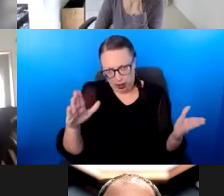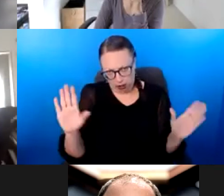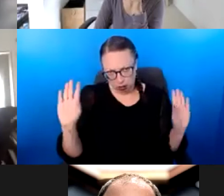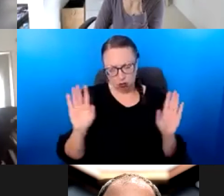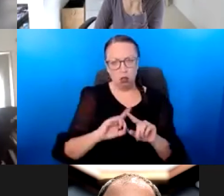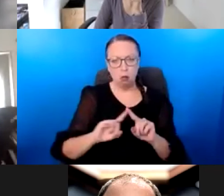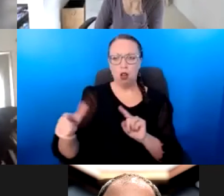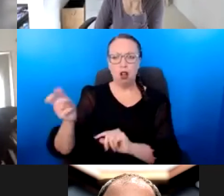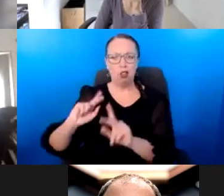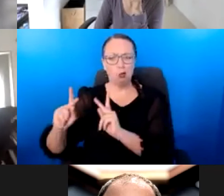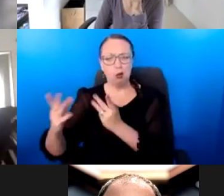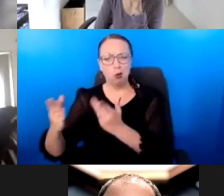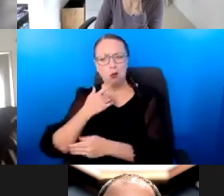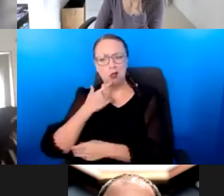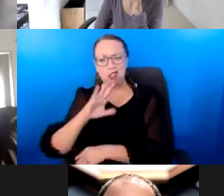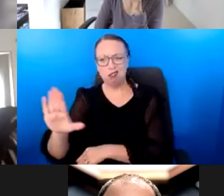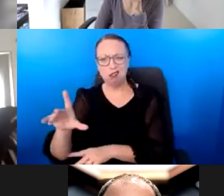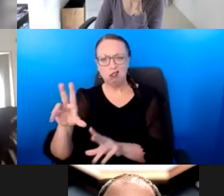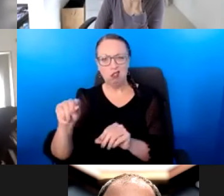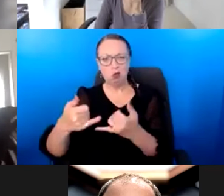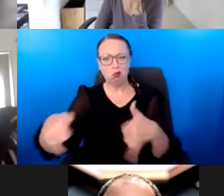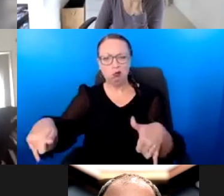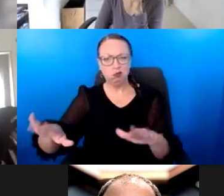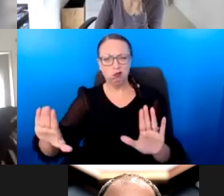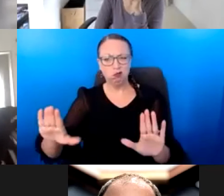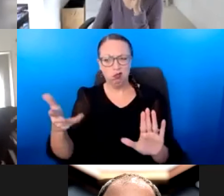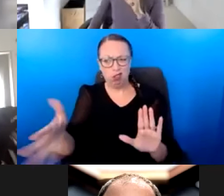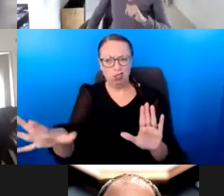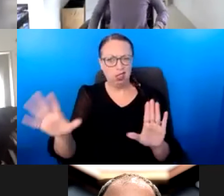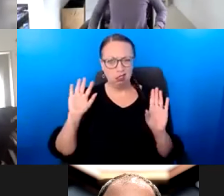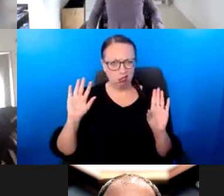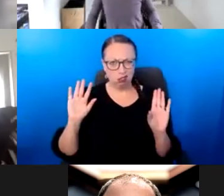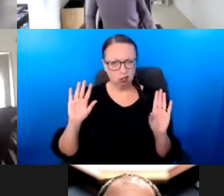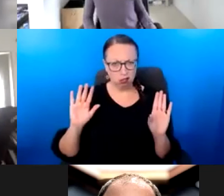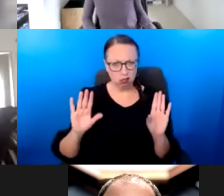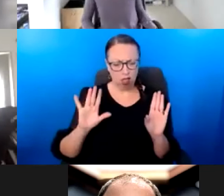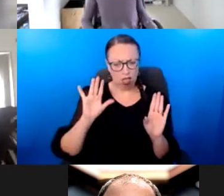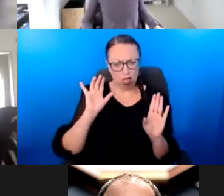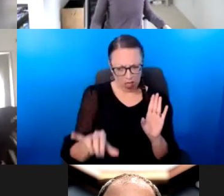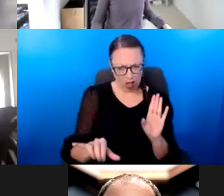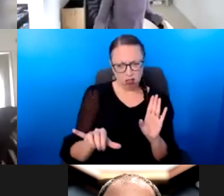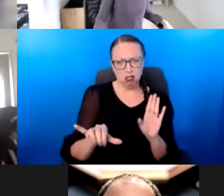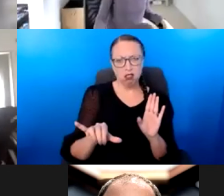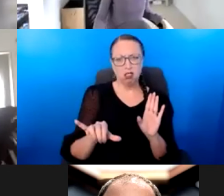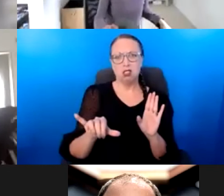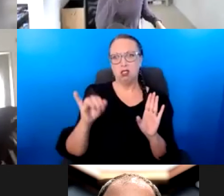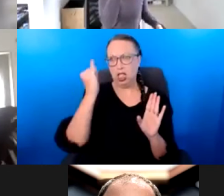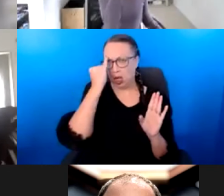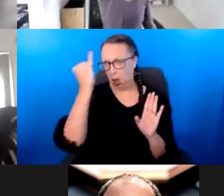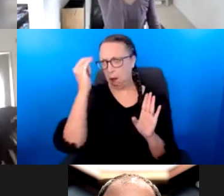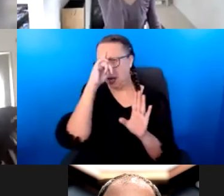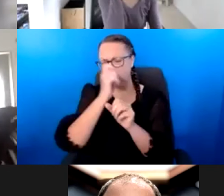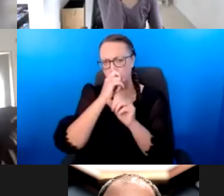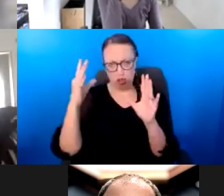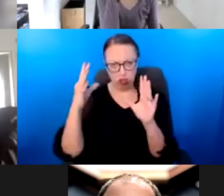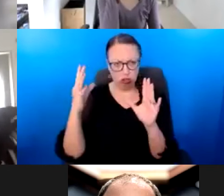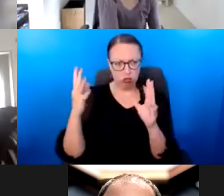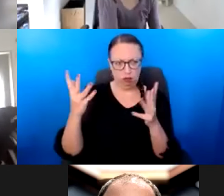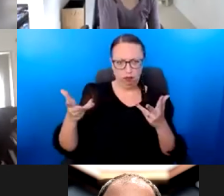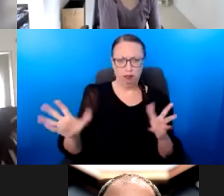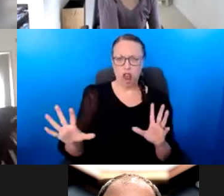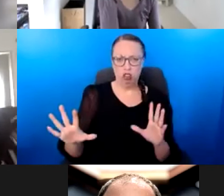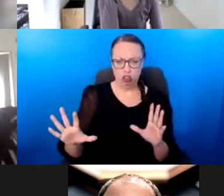might say, no, this is it. That there is no, that is the manifestation of imagination. It's, how